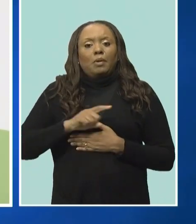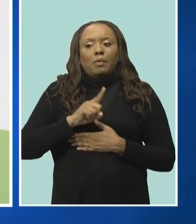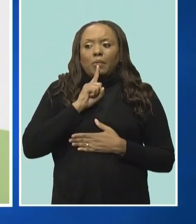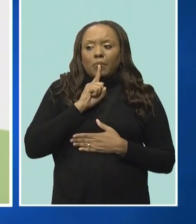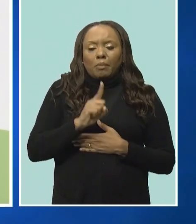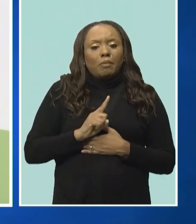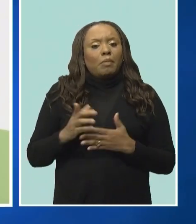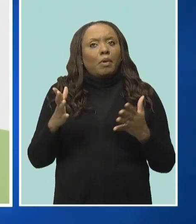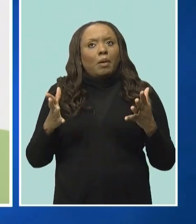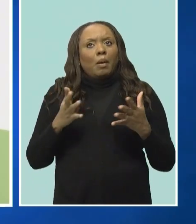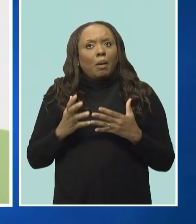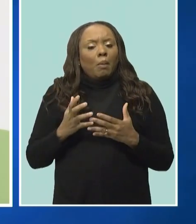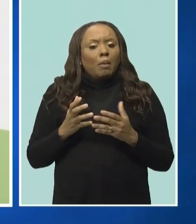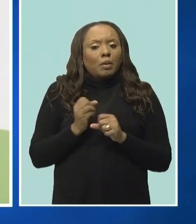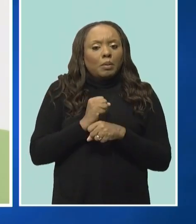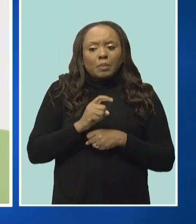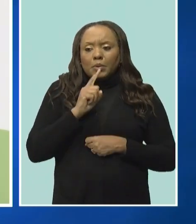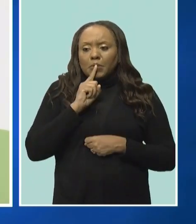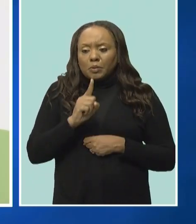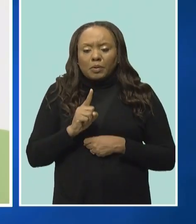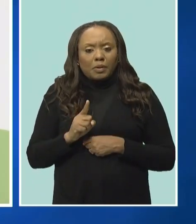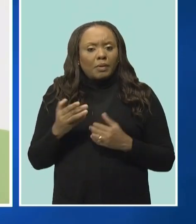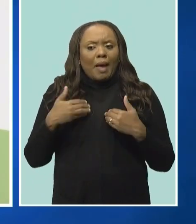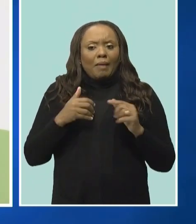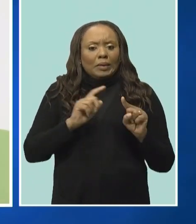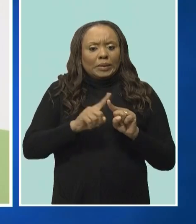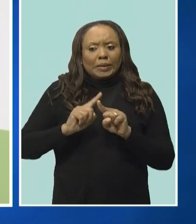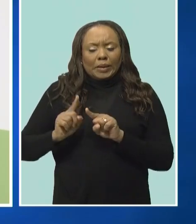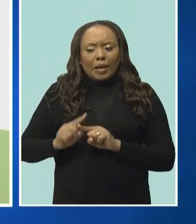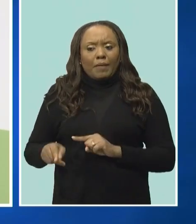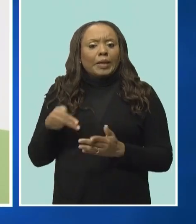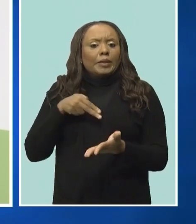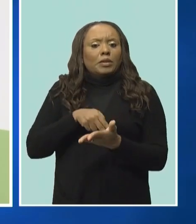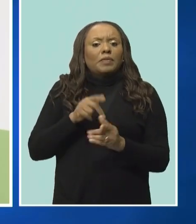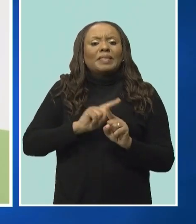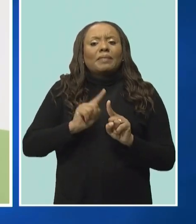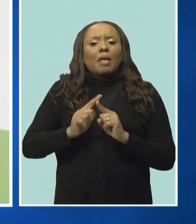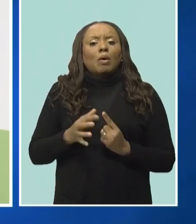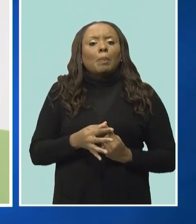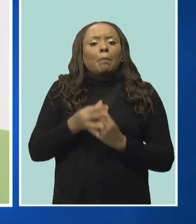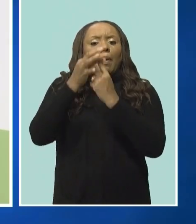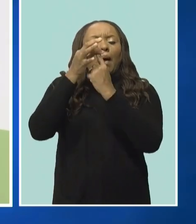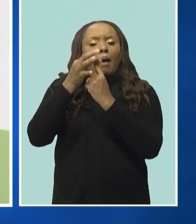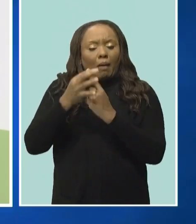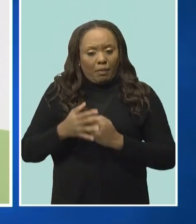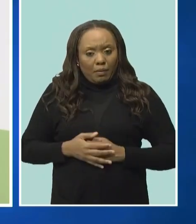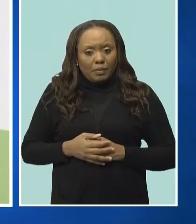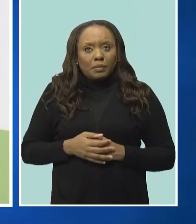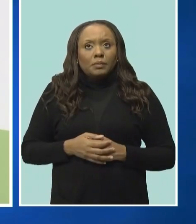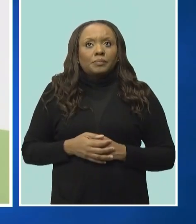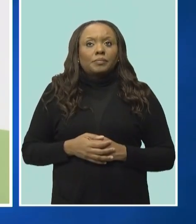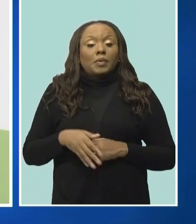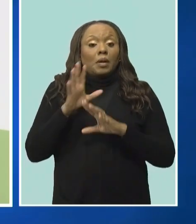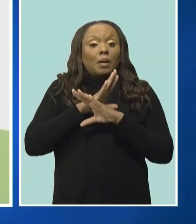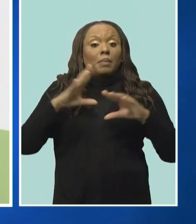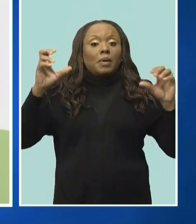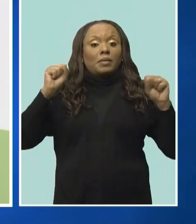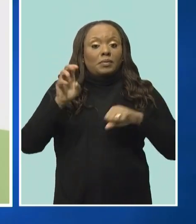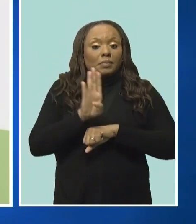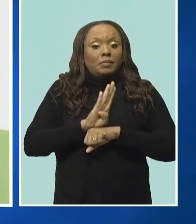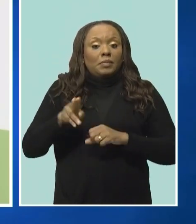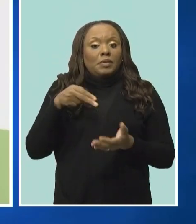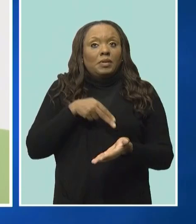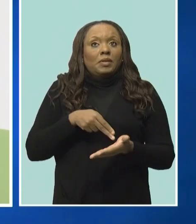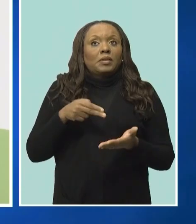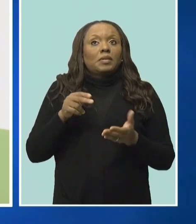HR development within the nursing field. The president of the Nurses Association has already approached me seeking to have